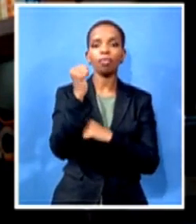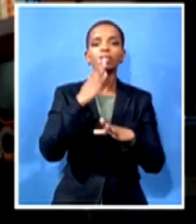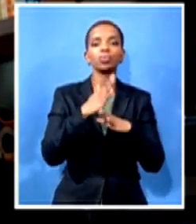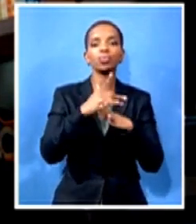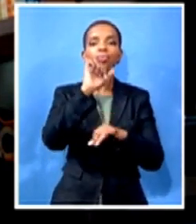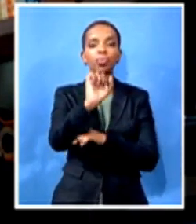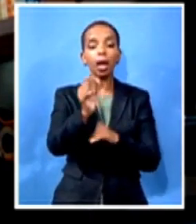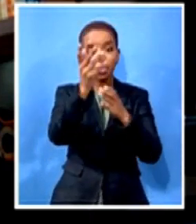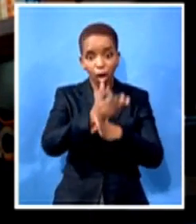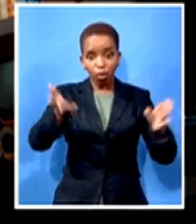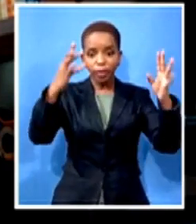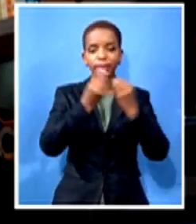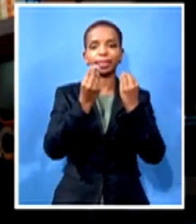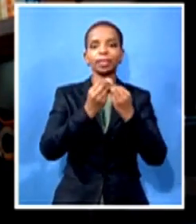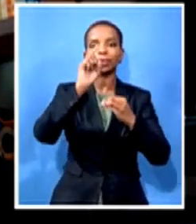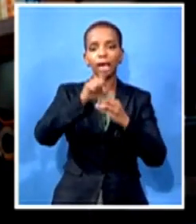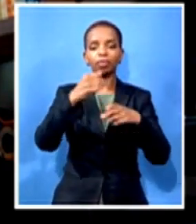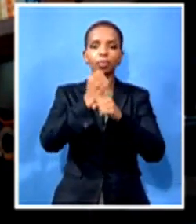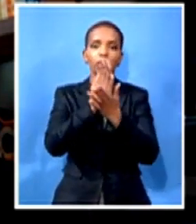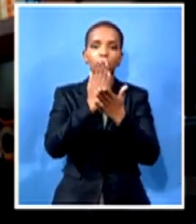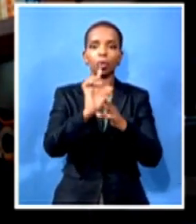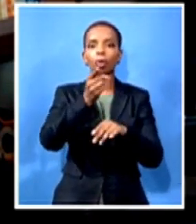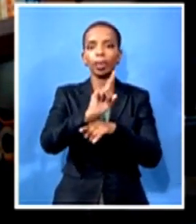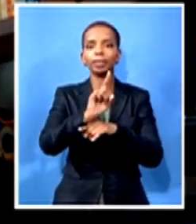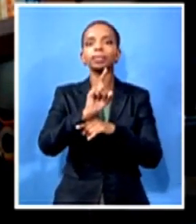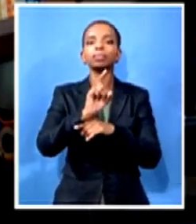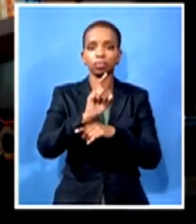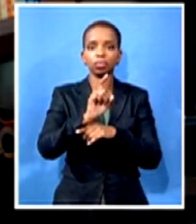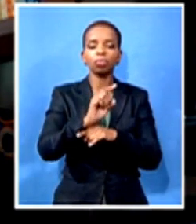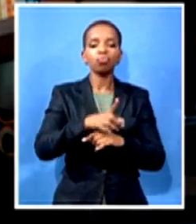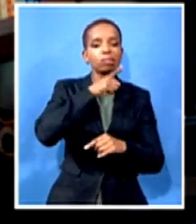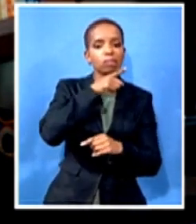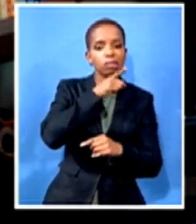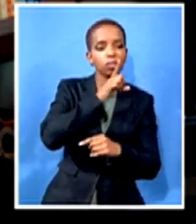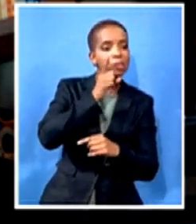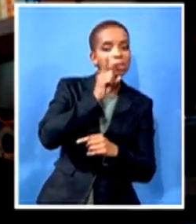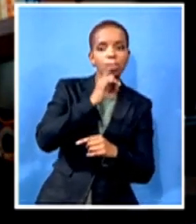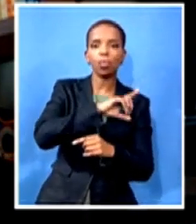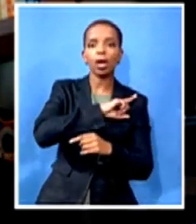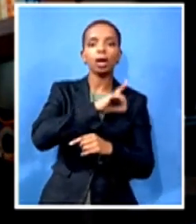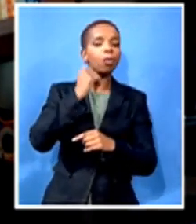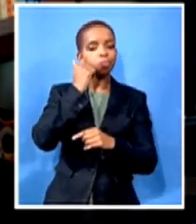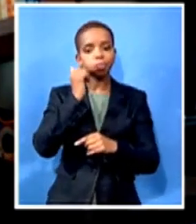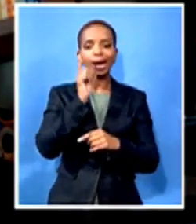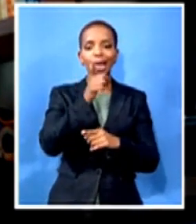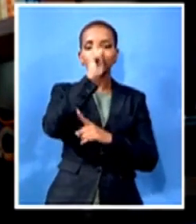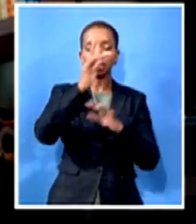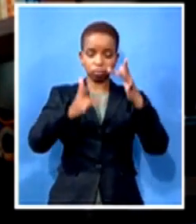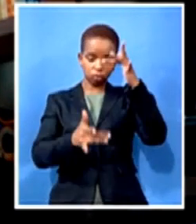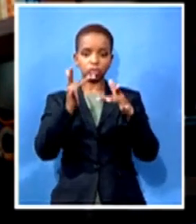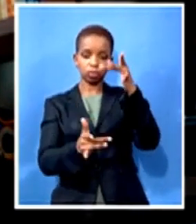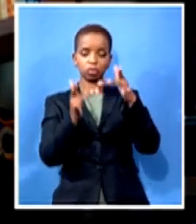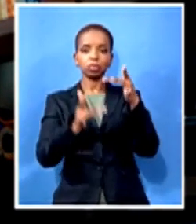is ready, do all your tests to ensure there's no issues later on. Obviously, we can't help data challenges, but ensure your audio, your